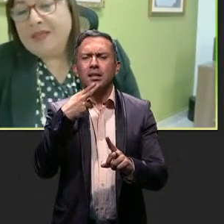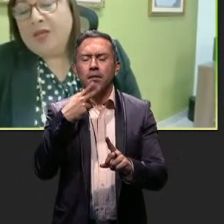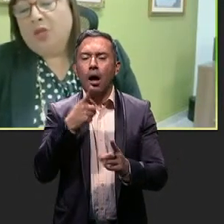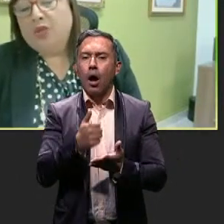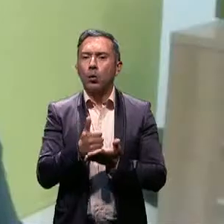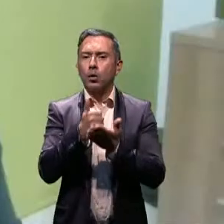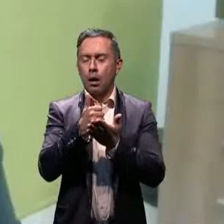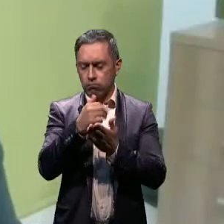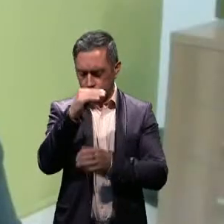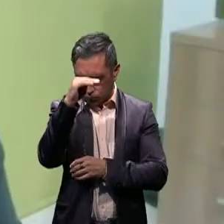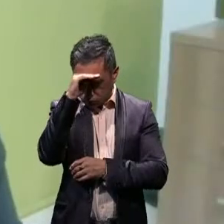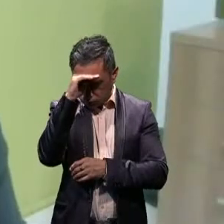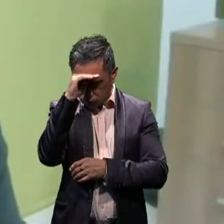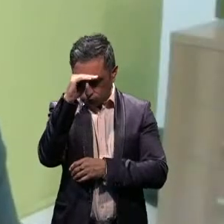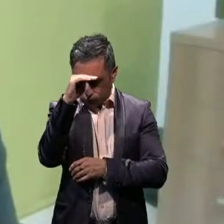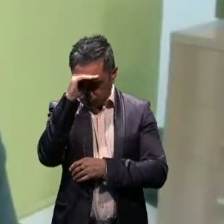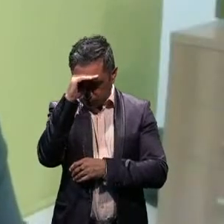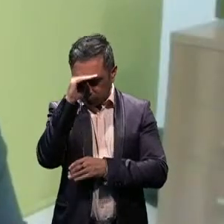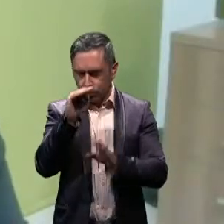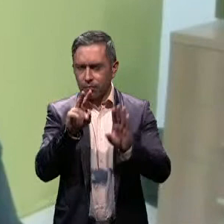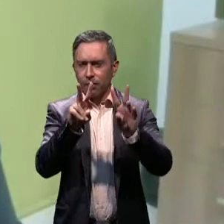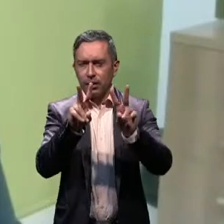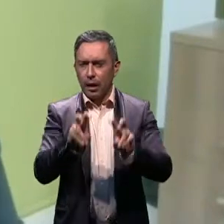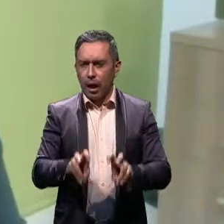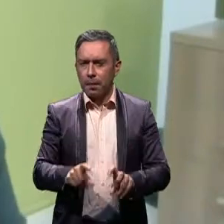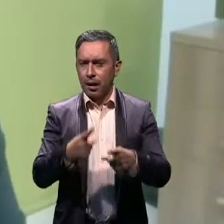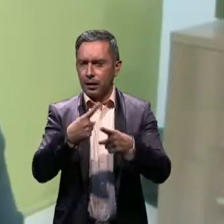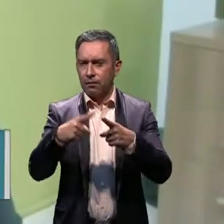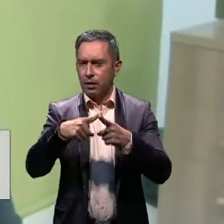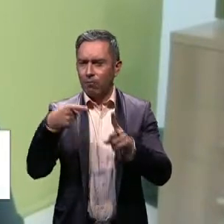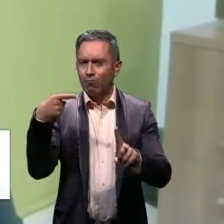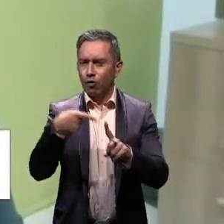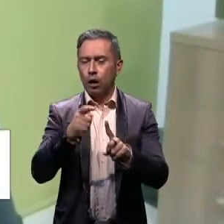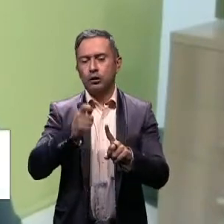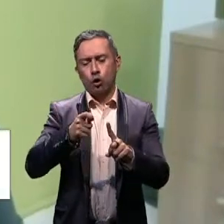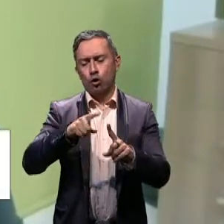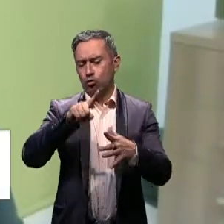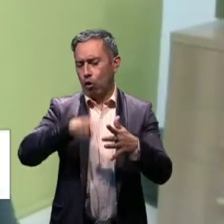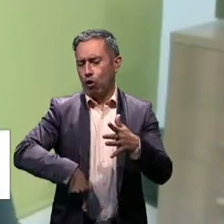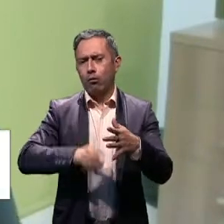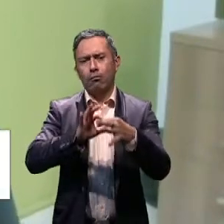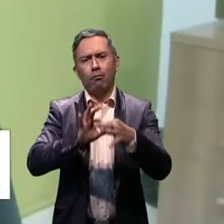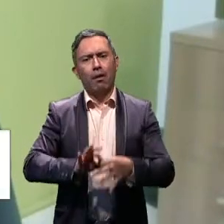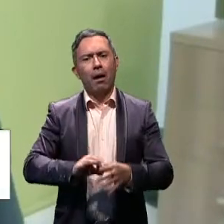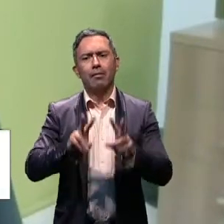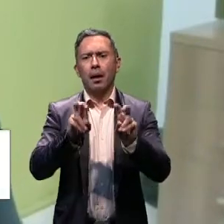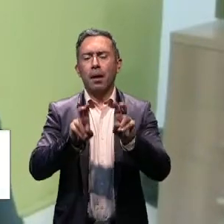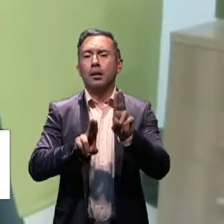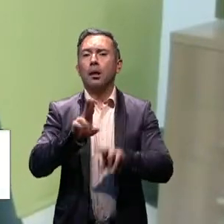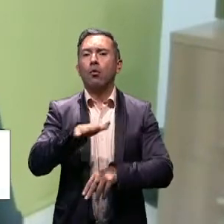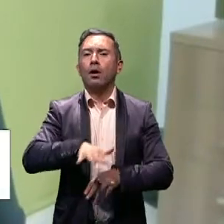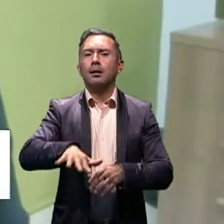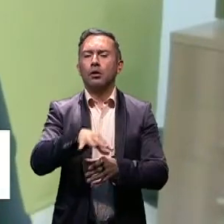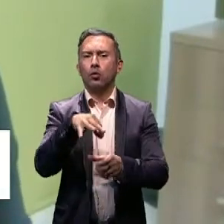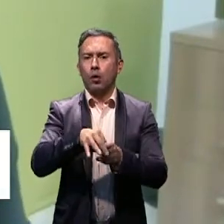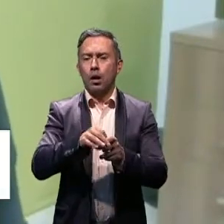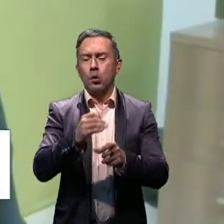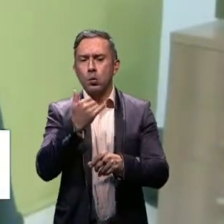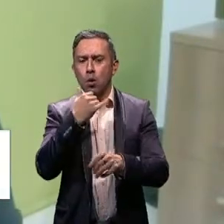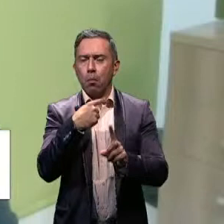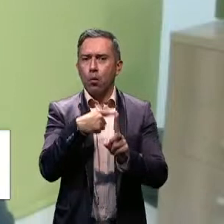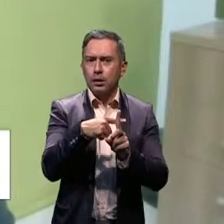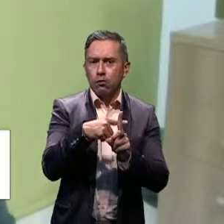us reflect on an array of topics, all of them related and linked to